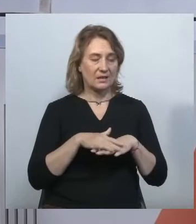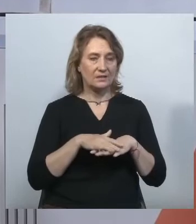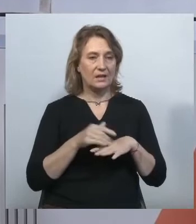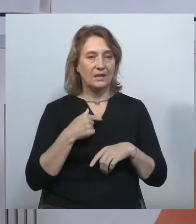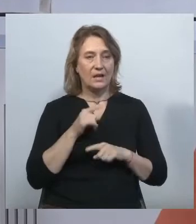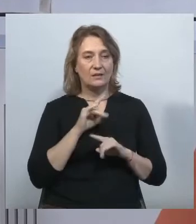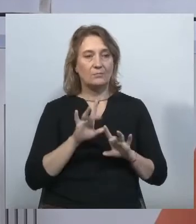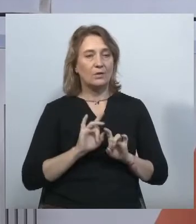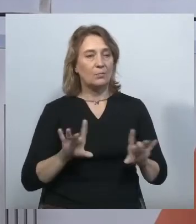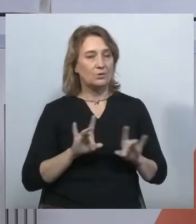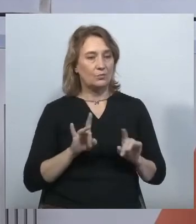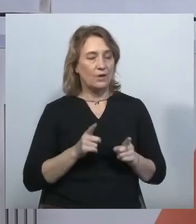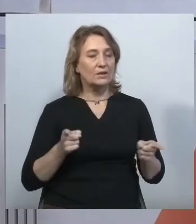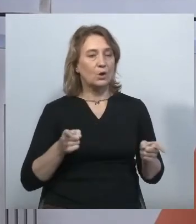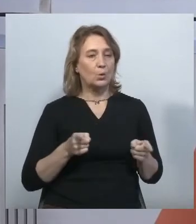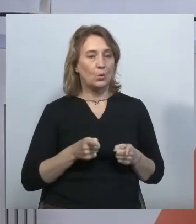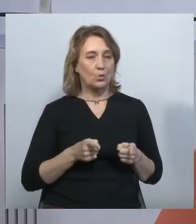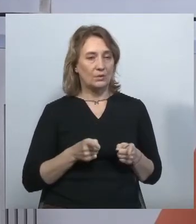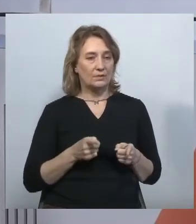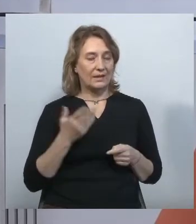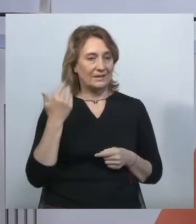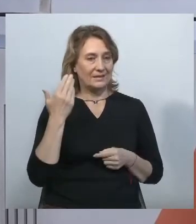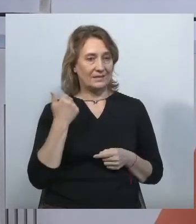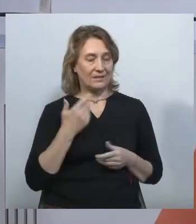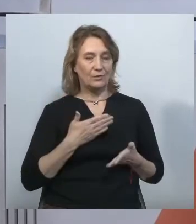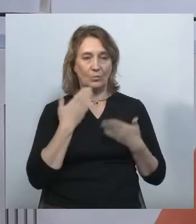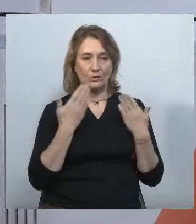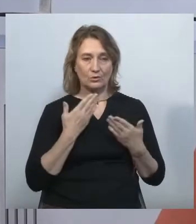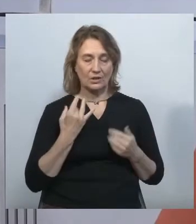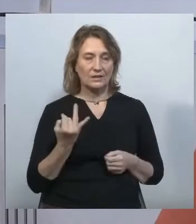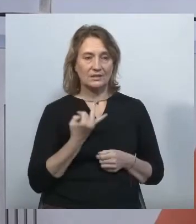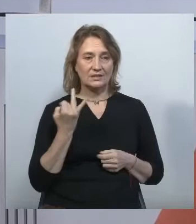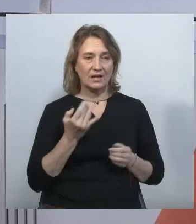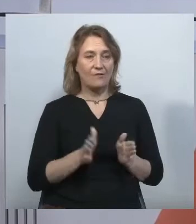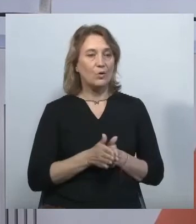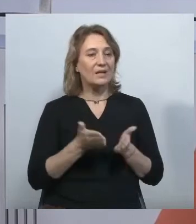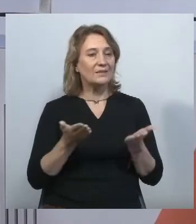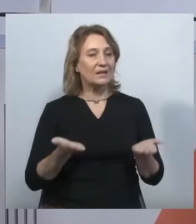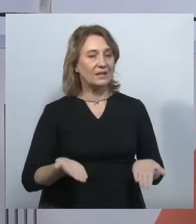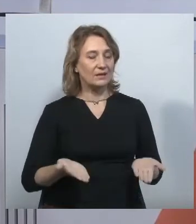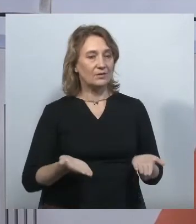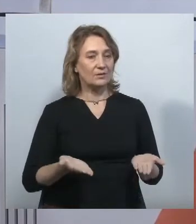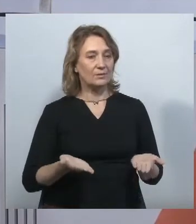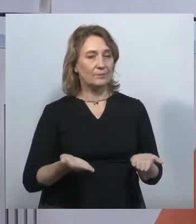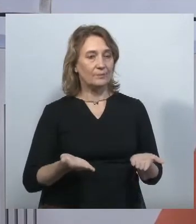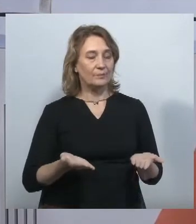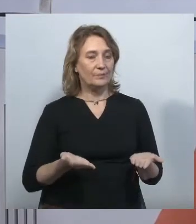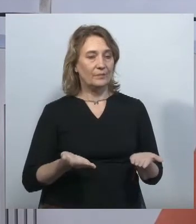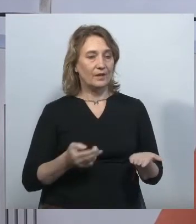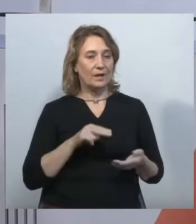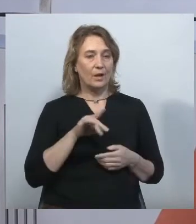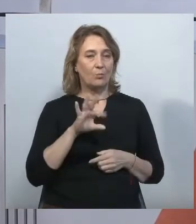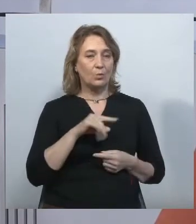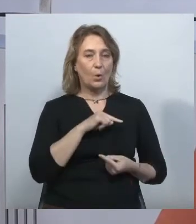but can I comment on this very briefly? Recently, I have read an interesting book about